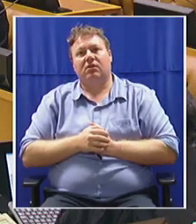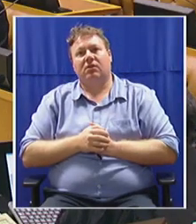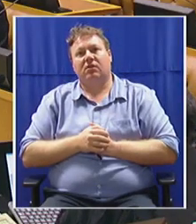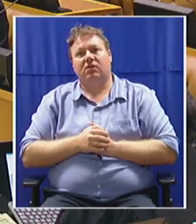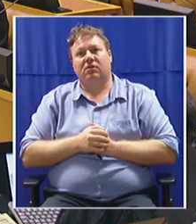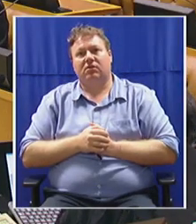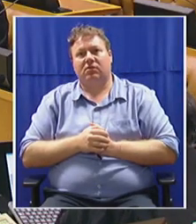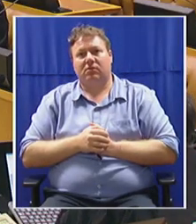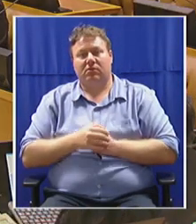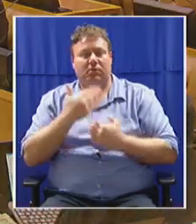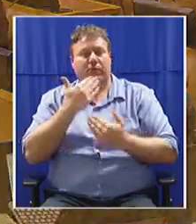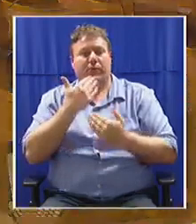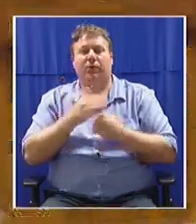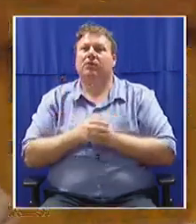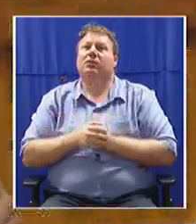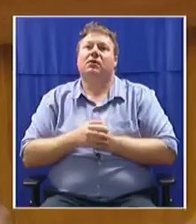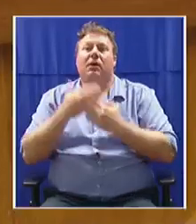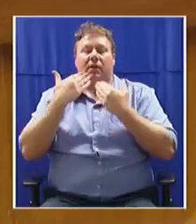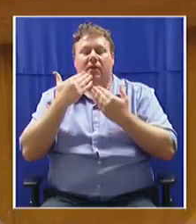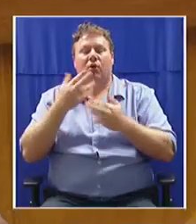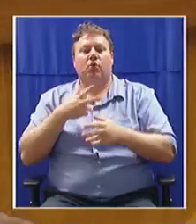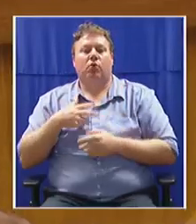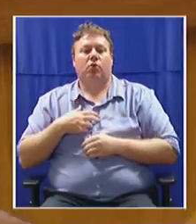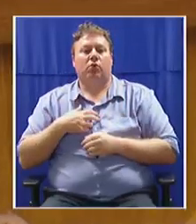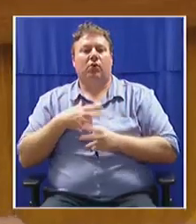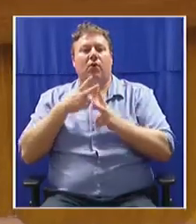Thank you very much for the follow-up question.